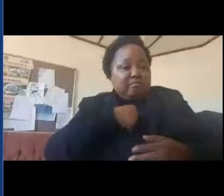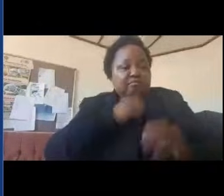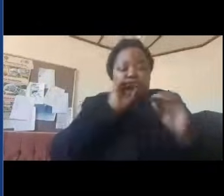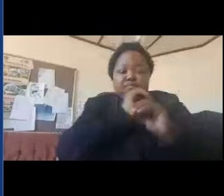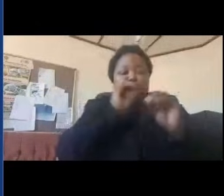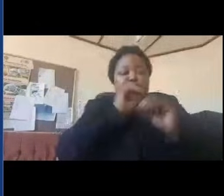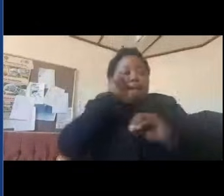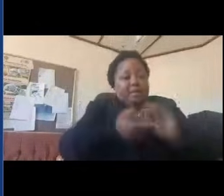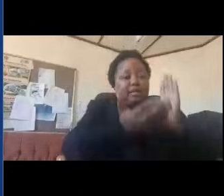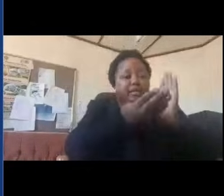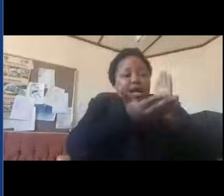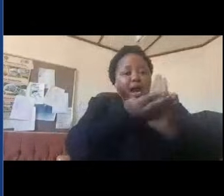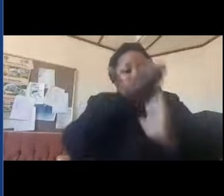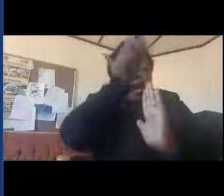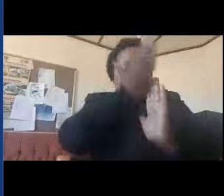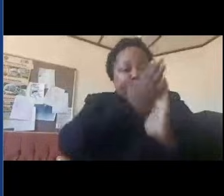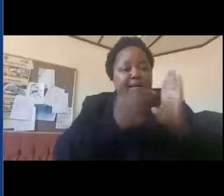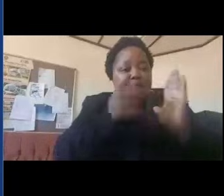behavior matches the policy.